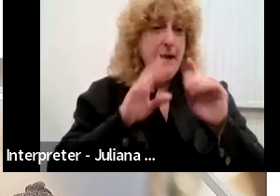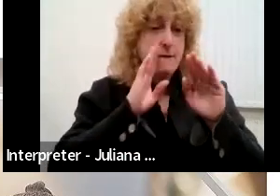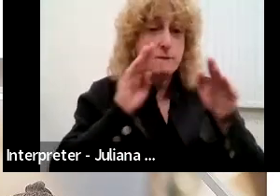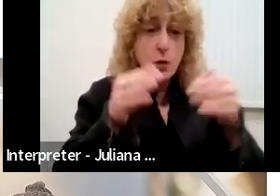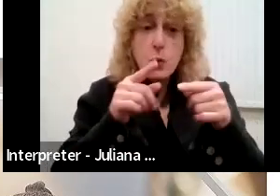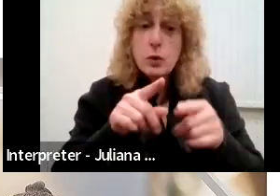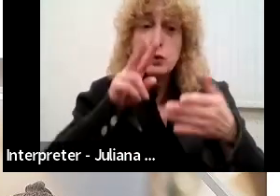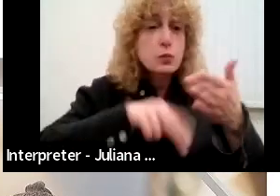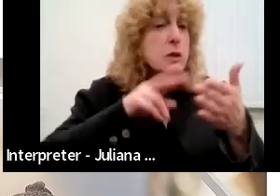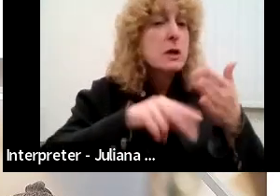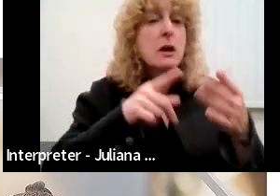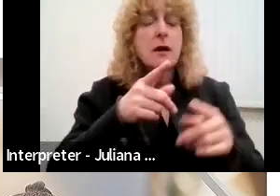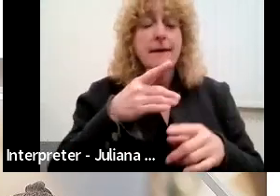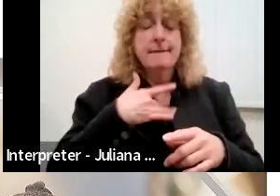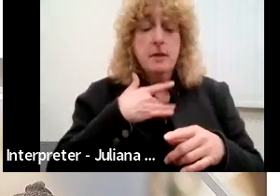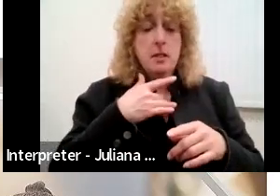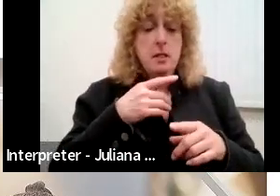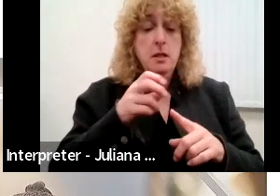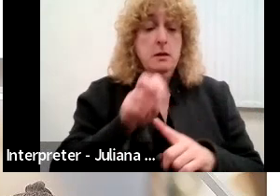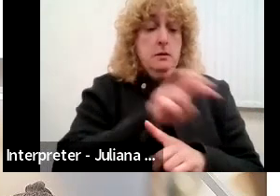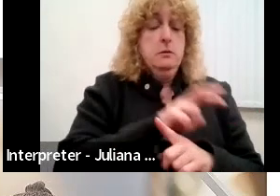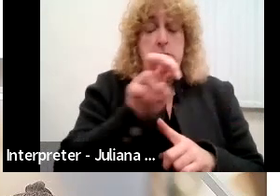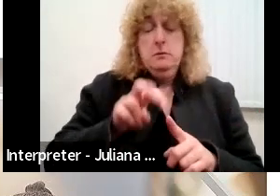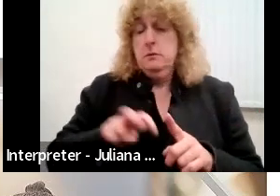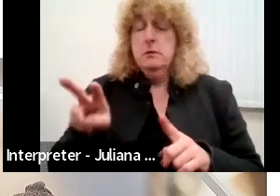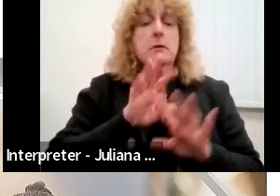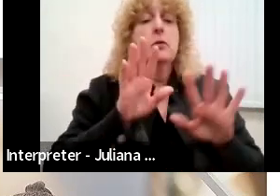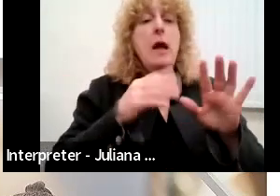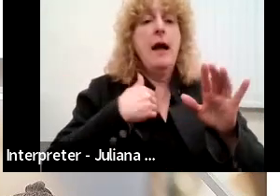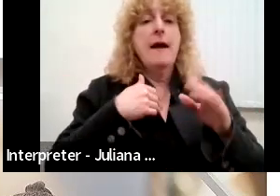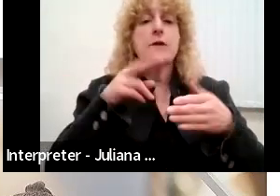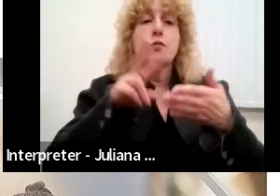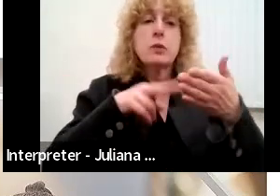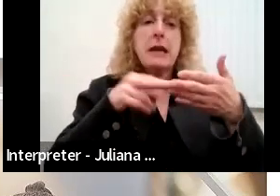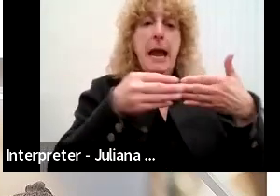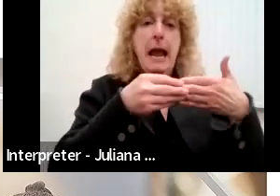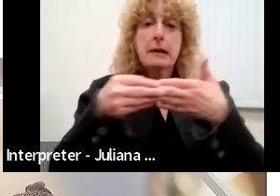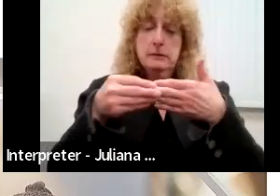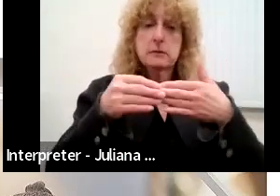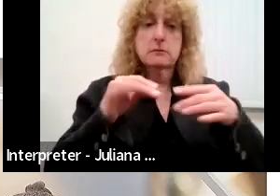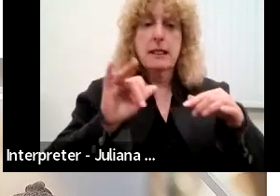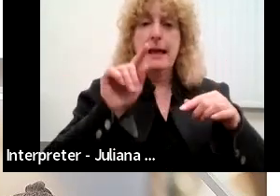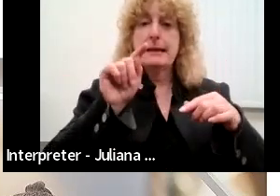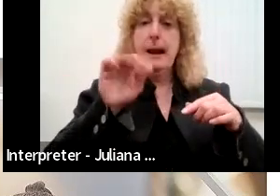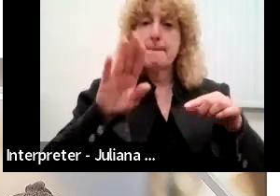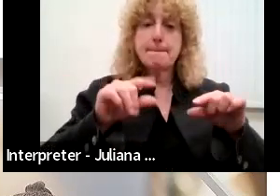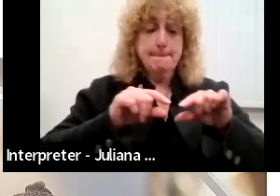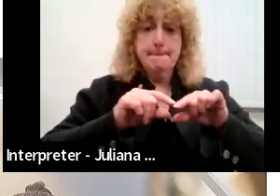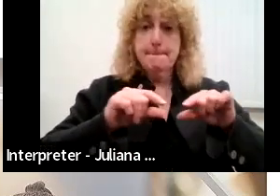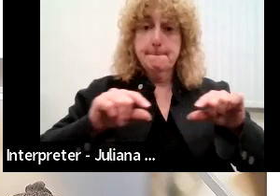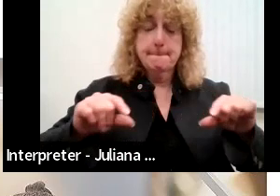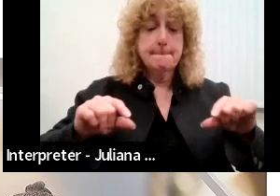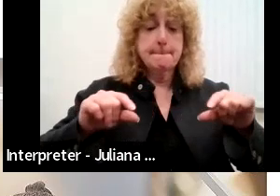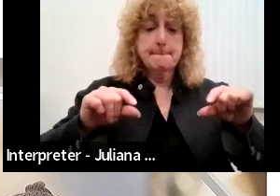jump a page or jump on different lines, there are also reading guides. They are like a tab that kind of